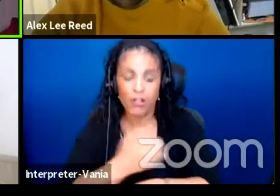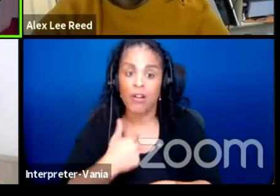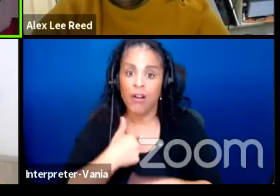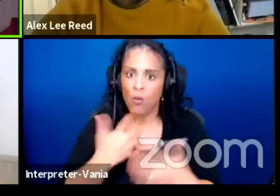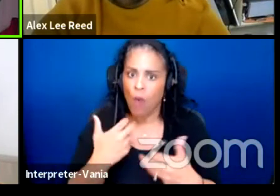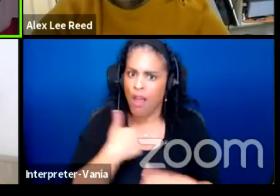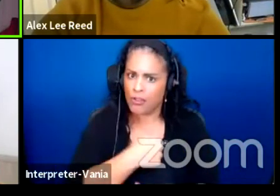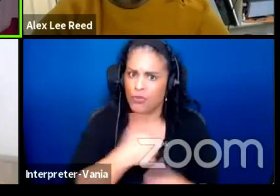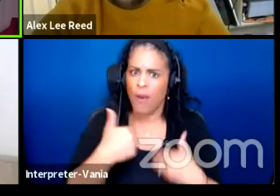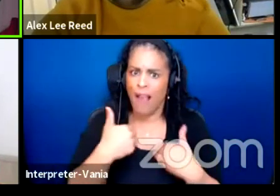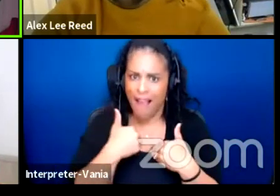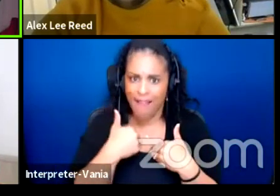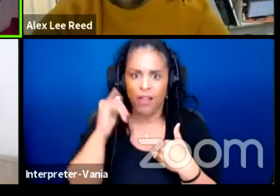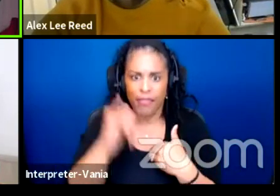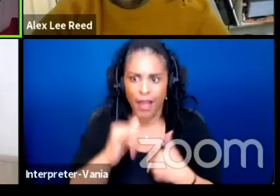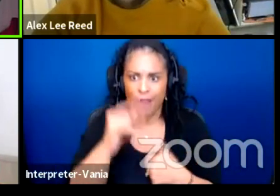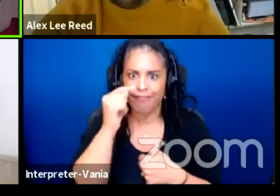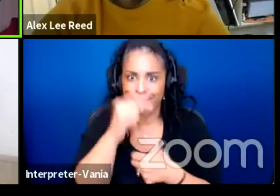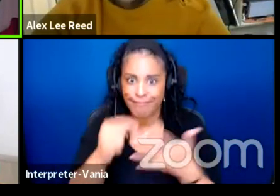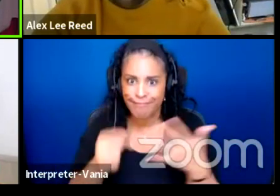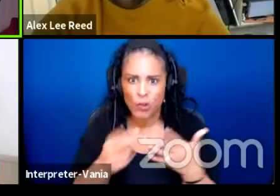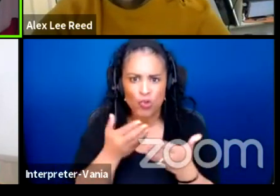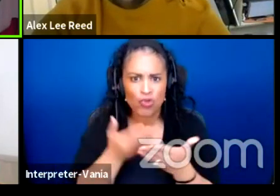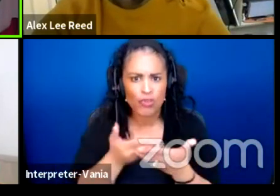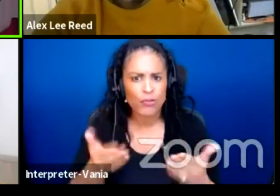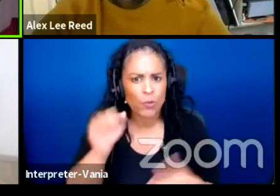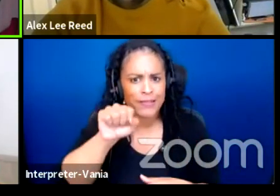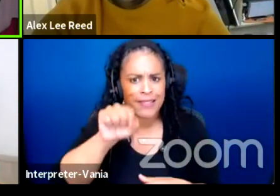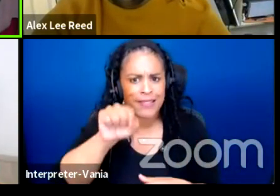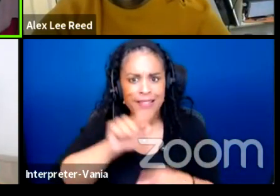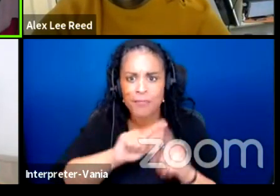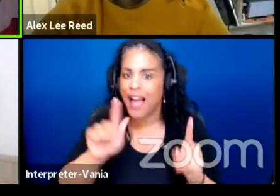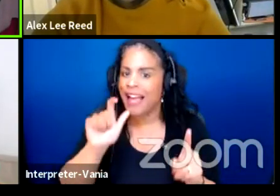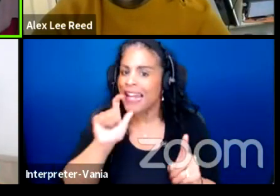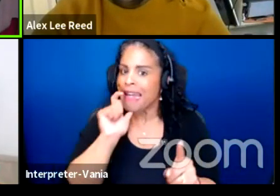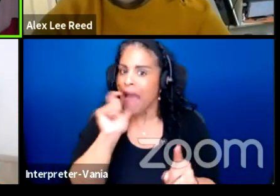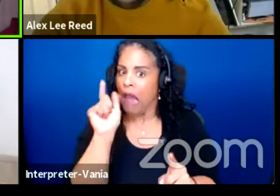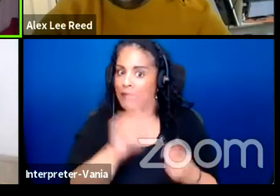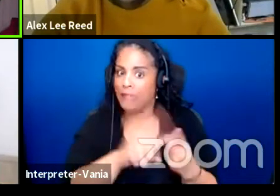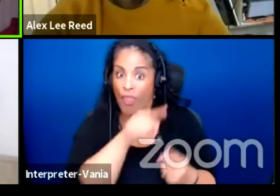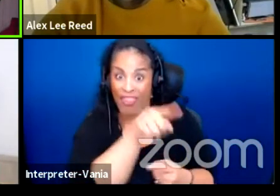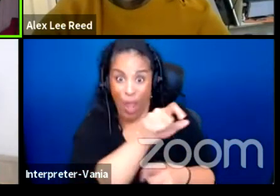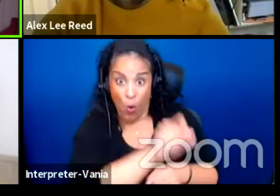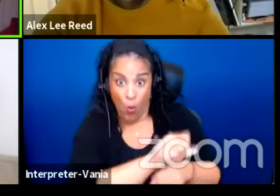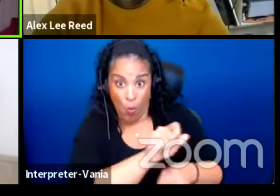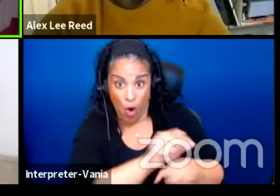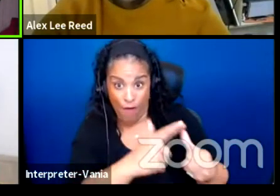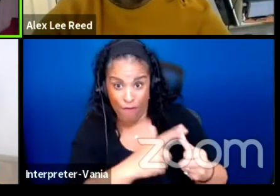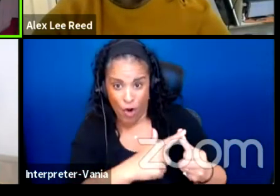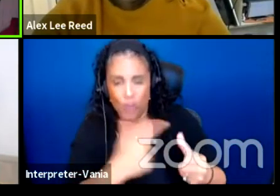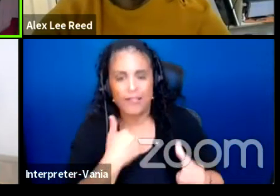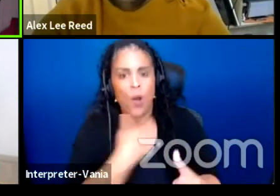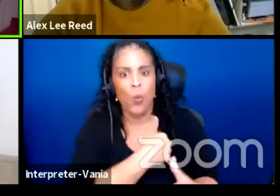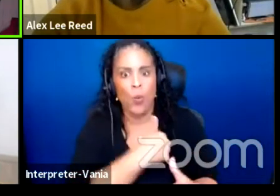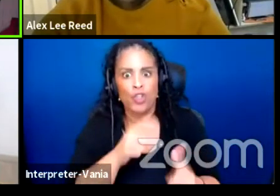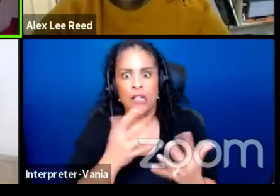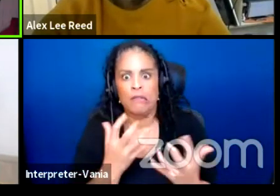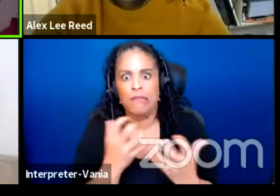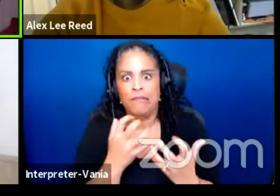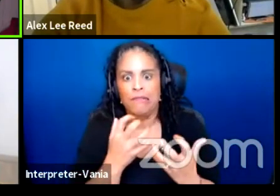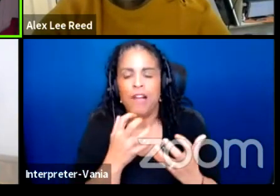those resources, but I'm not sure until they have done that work that we should be really hungry to lead